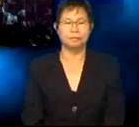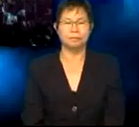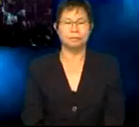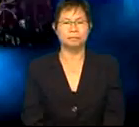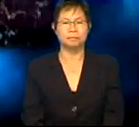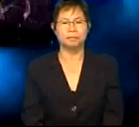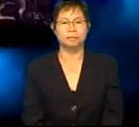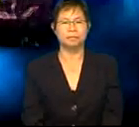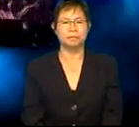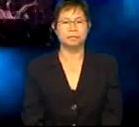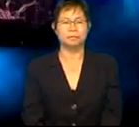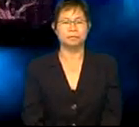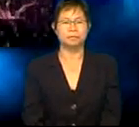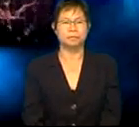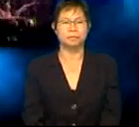The brain.